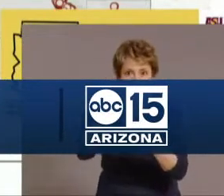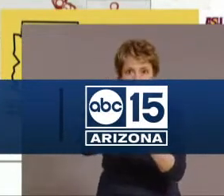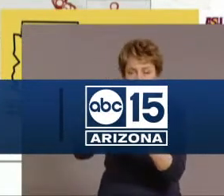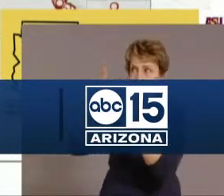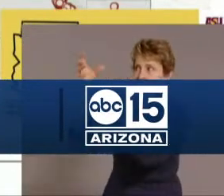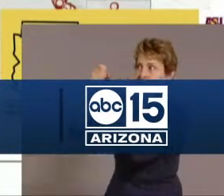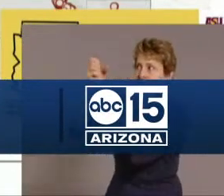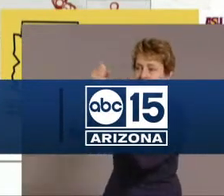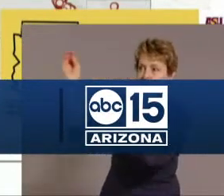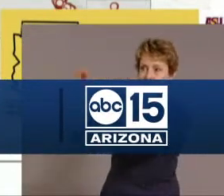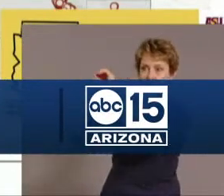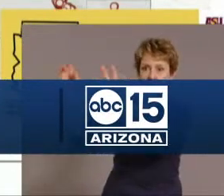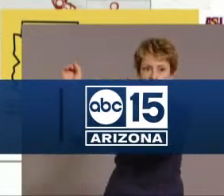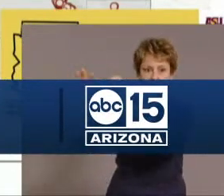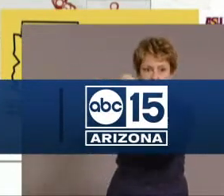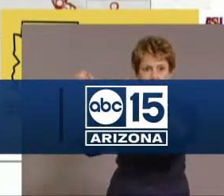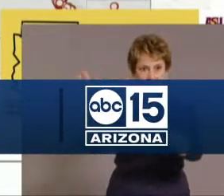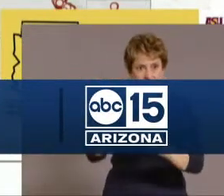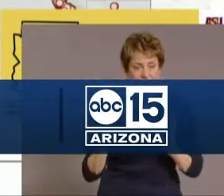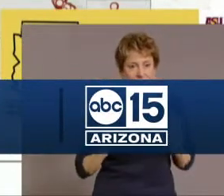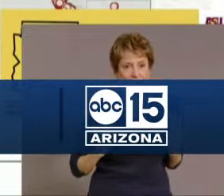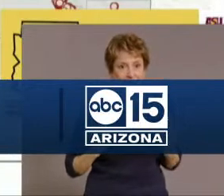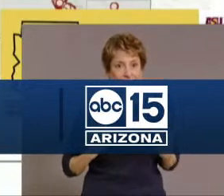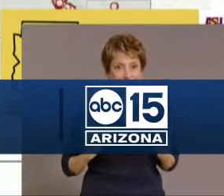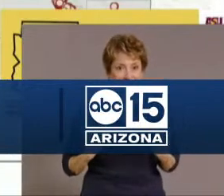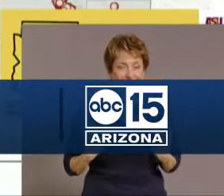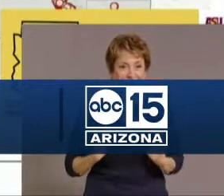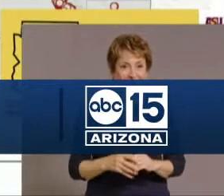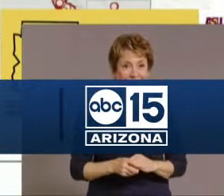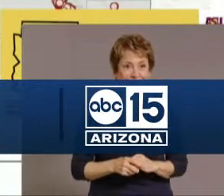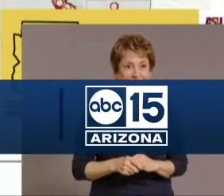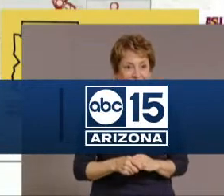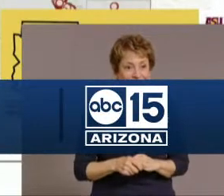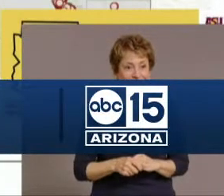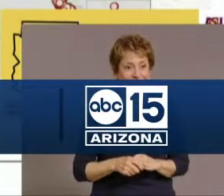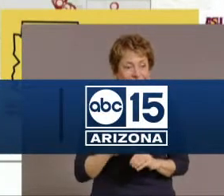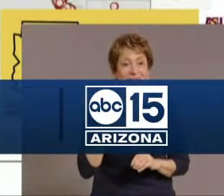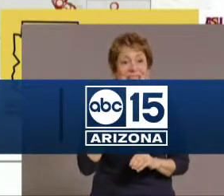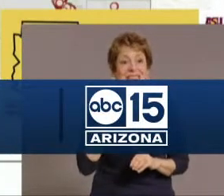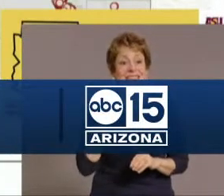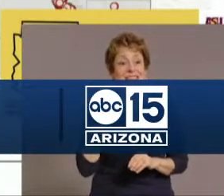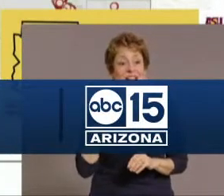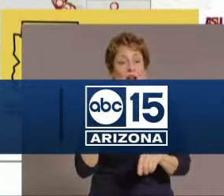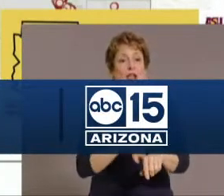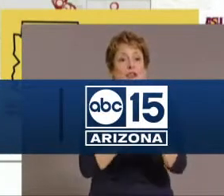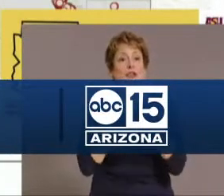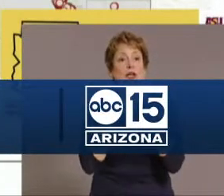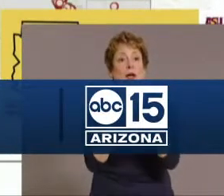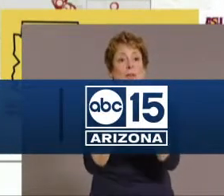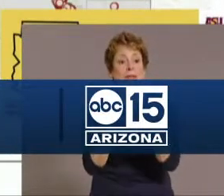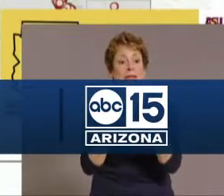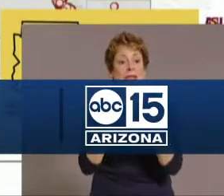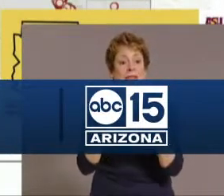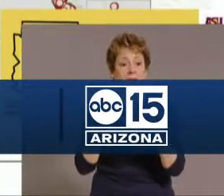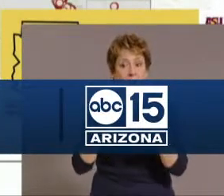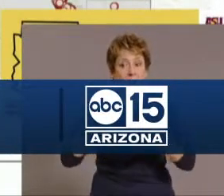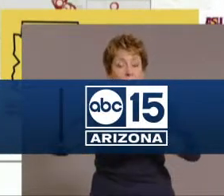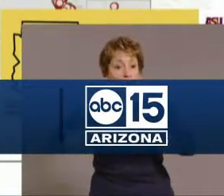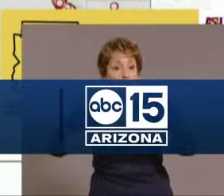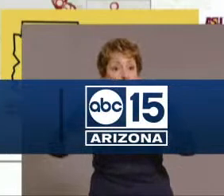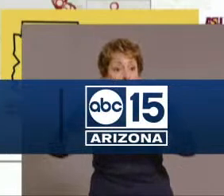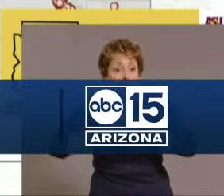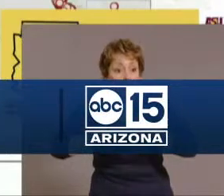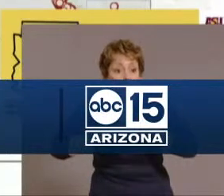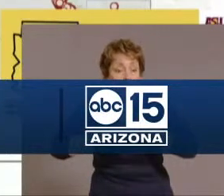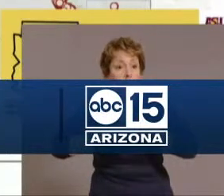vaccine. Our CDC Long-term Care Partnership Program completed the vaccinations in April.